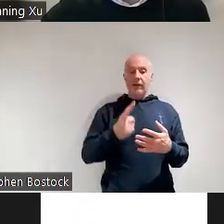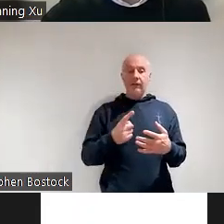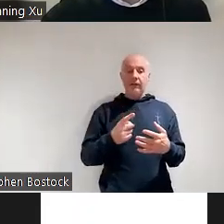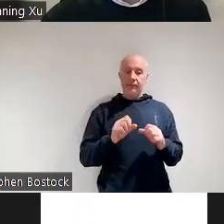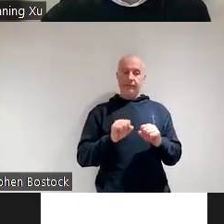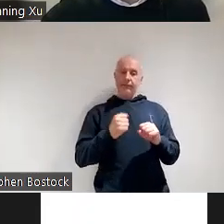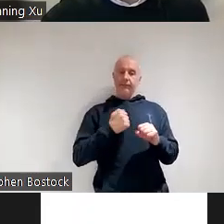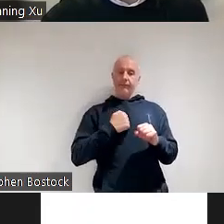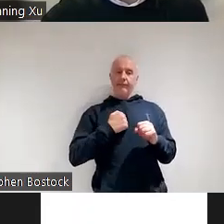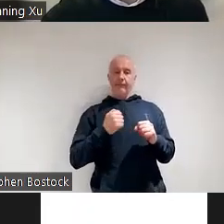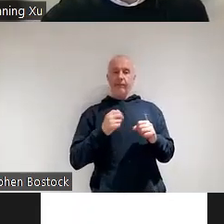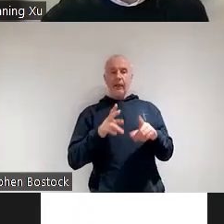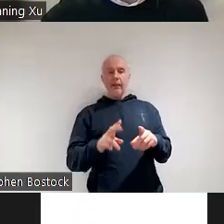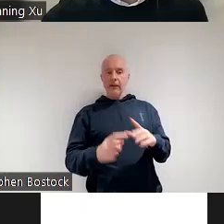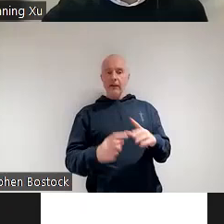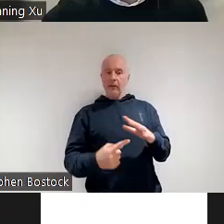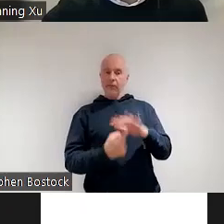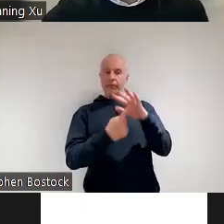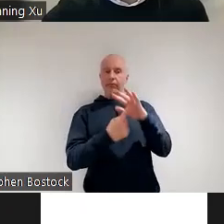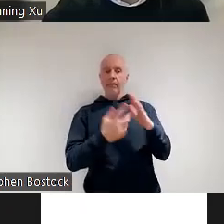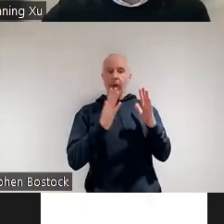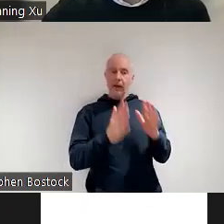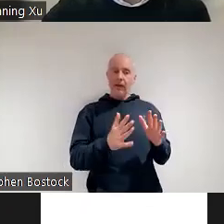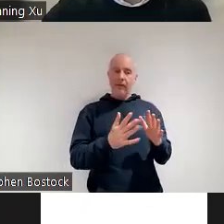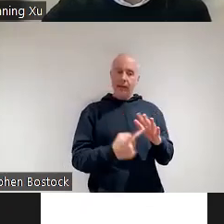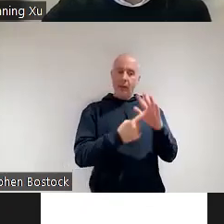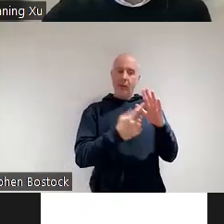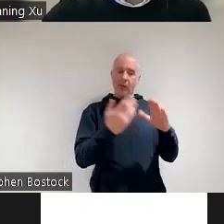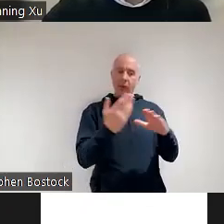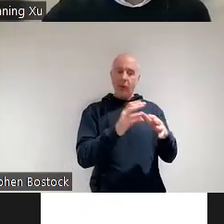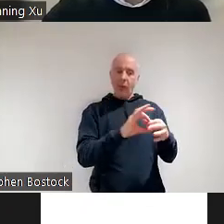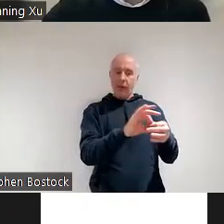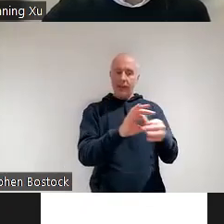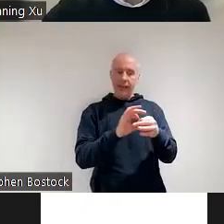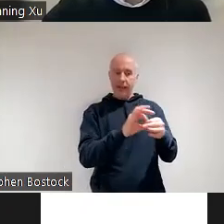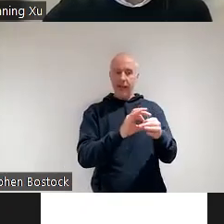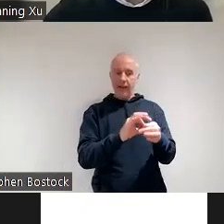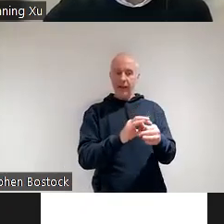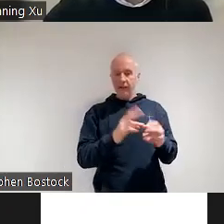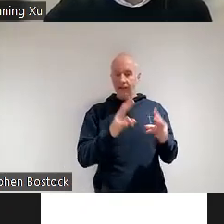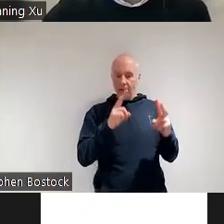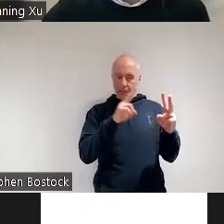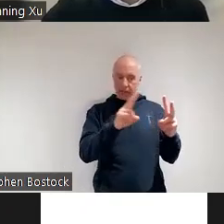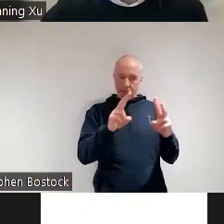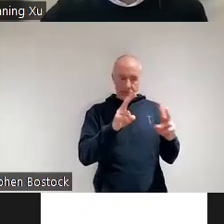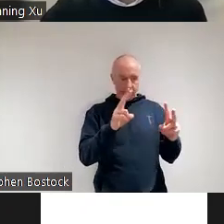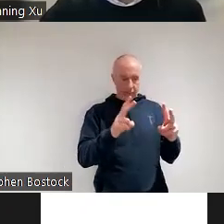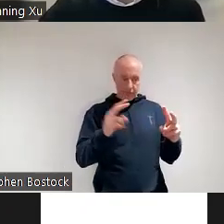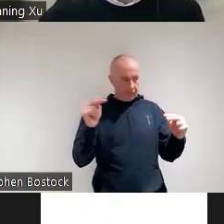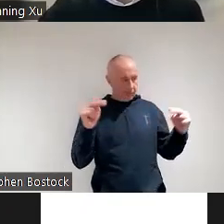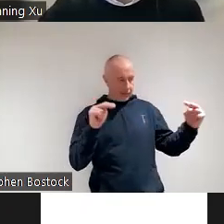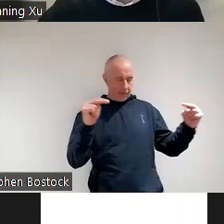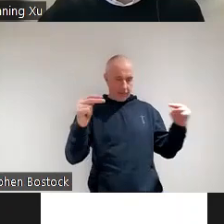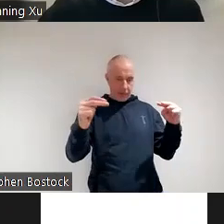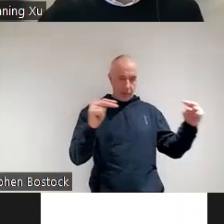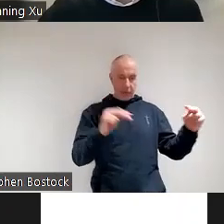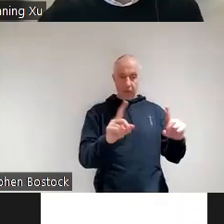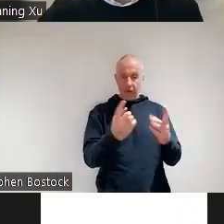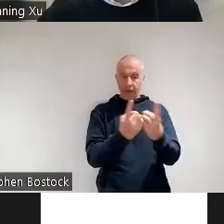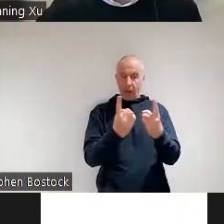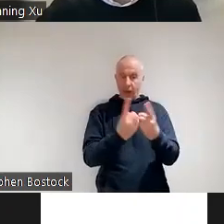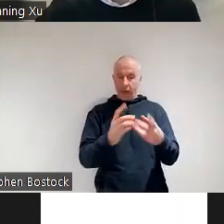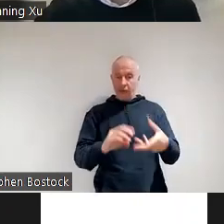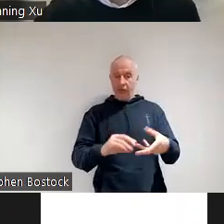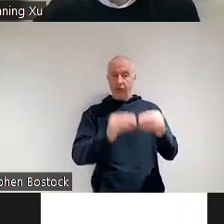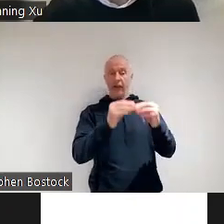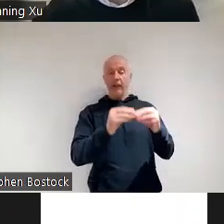or developing is the most important. But we have to really look at this from the architectural point of view, and then really make sure that whatever the products we come up with, maybe